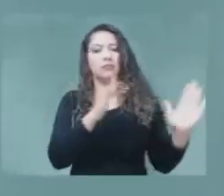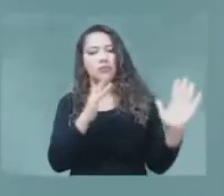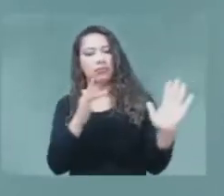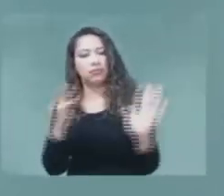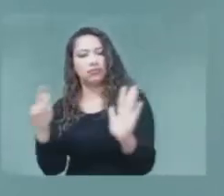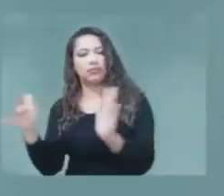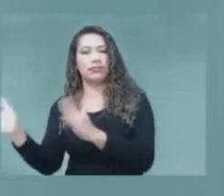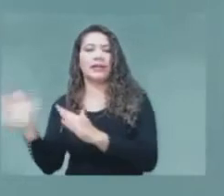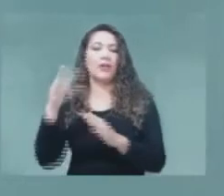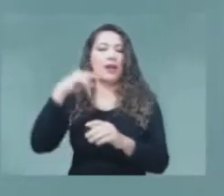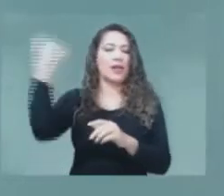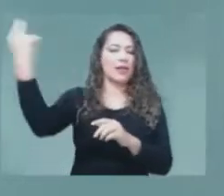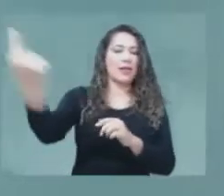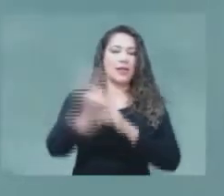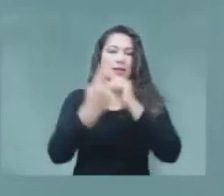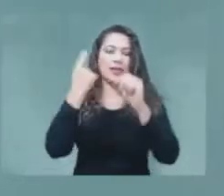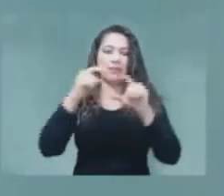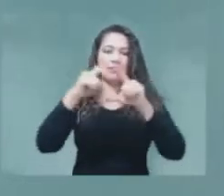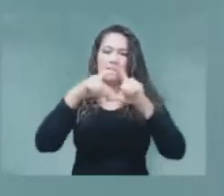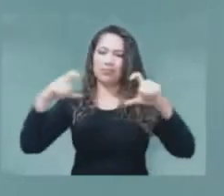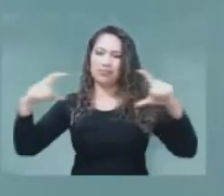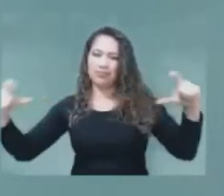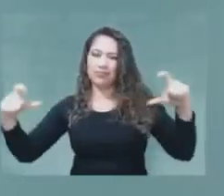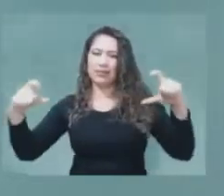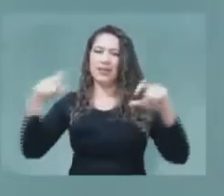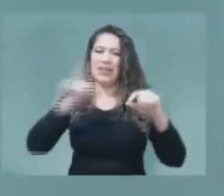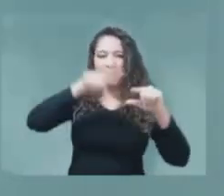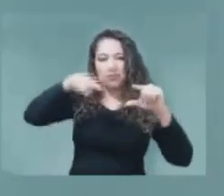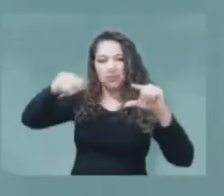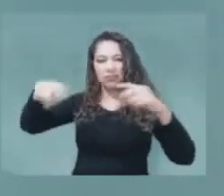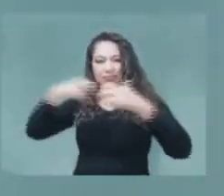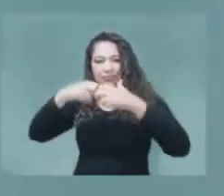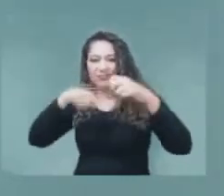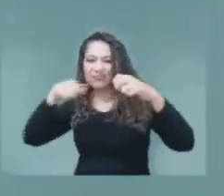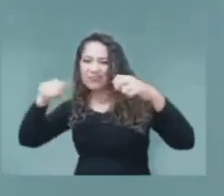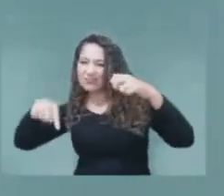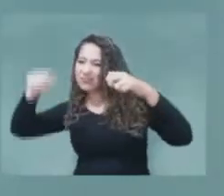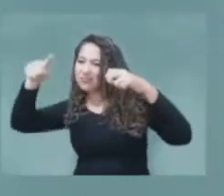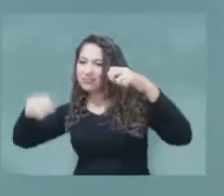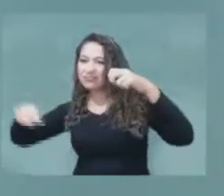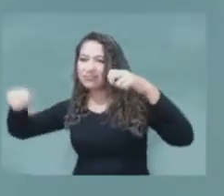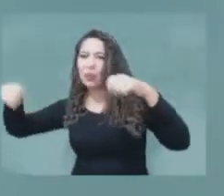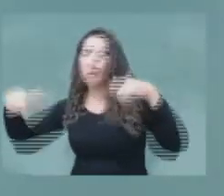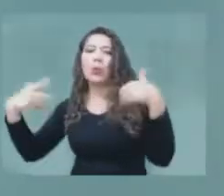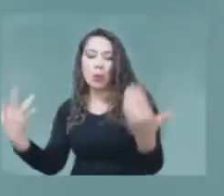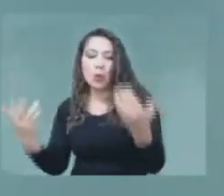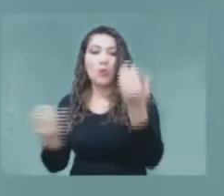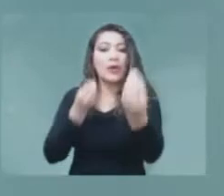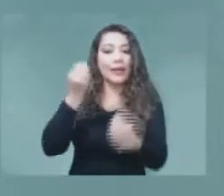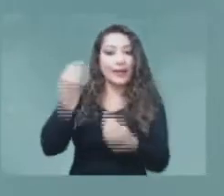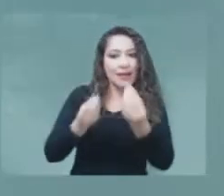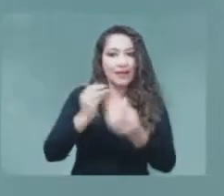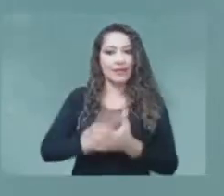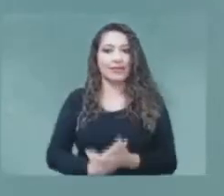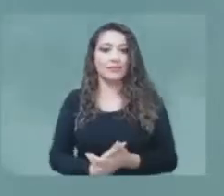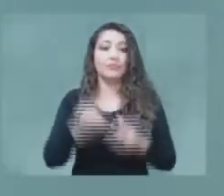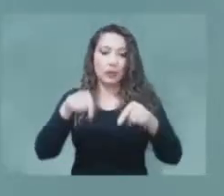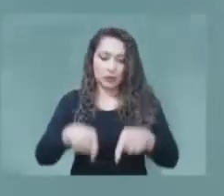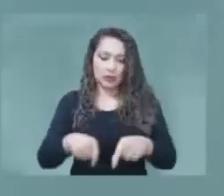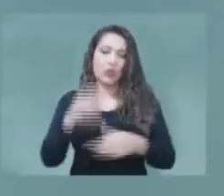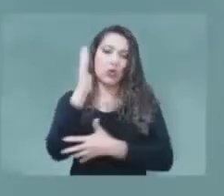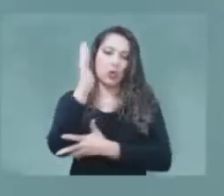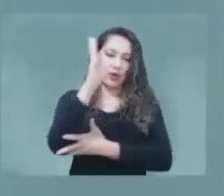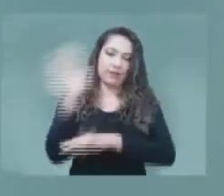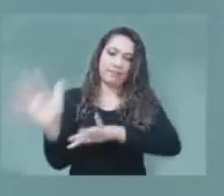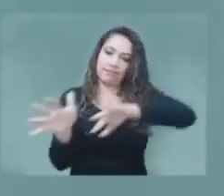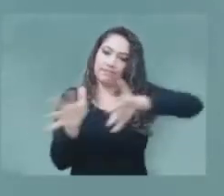in which we will see what we can do for spectrum at different levels of regulation. With this information, we will go